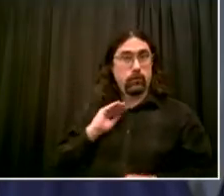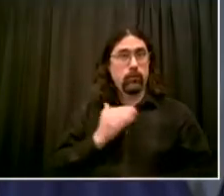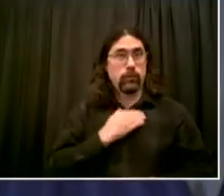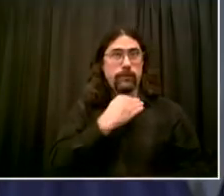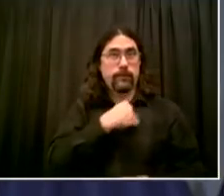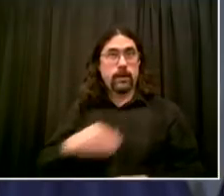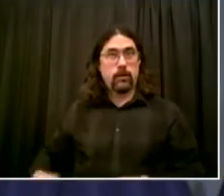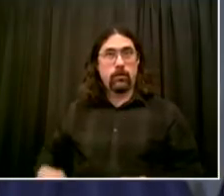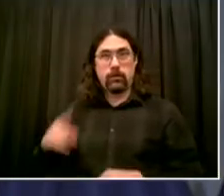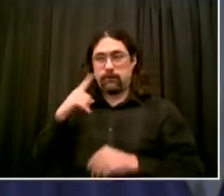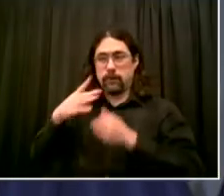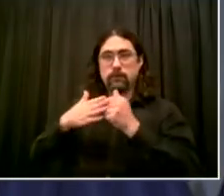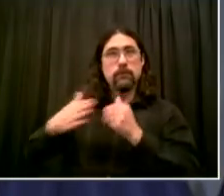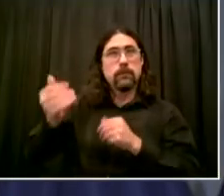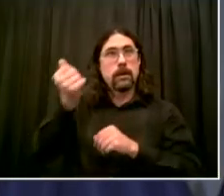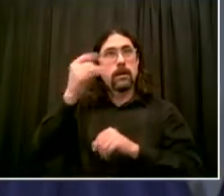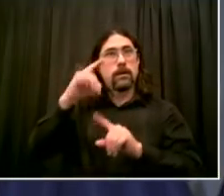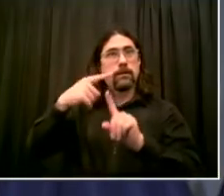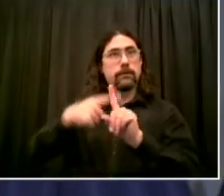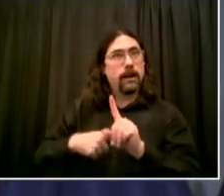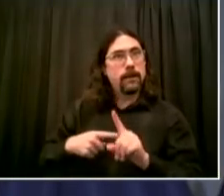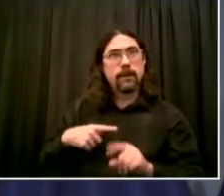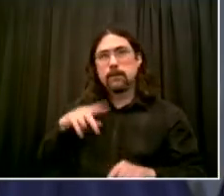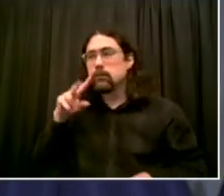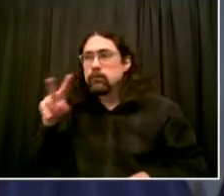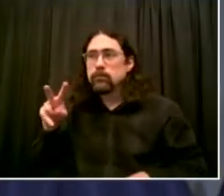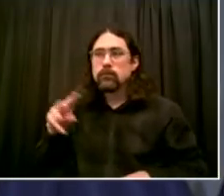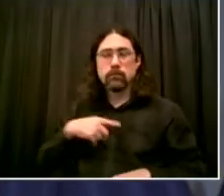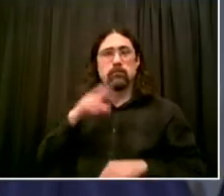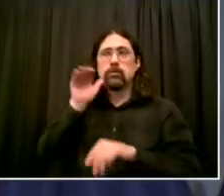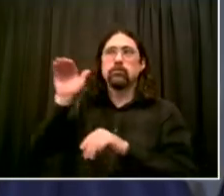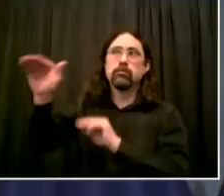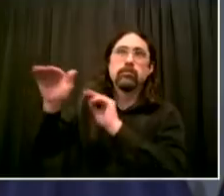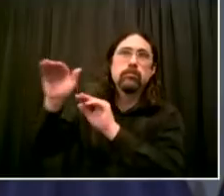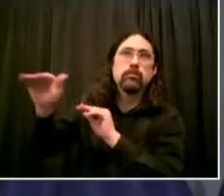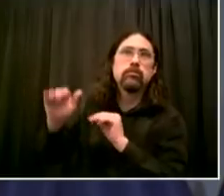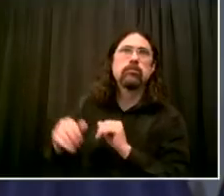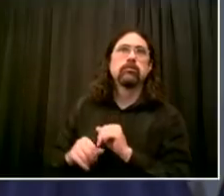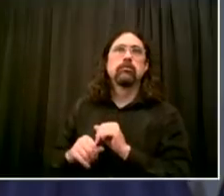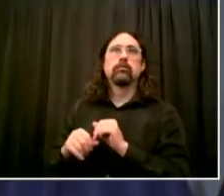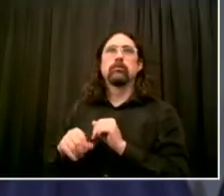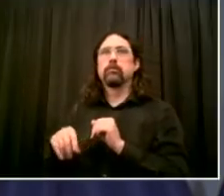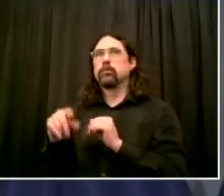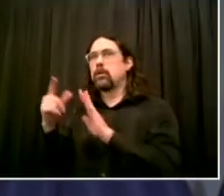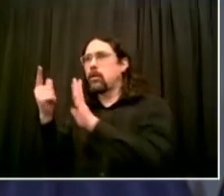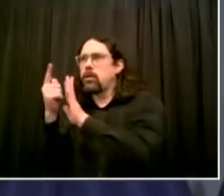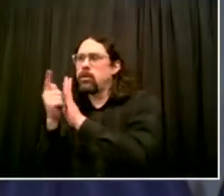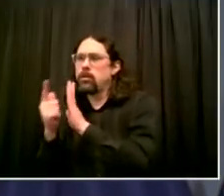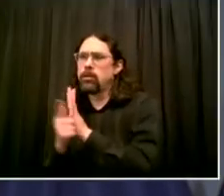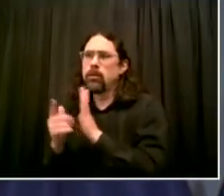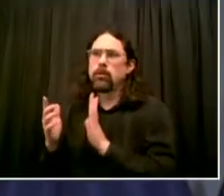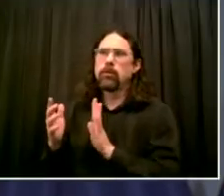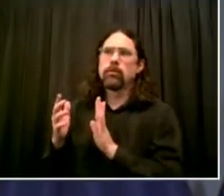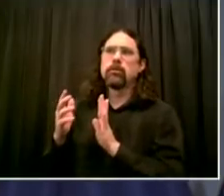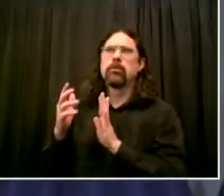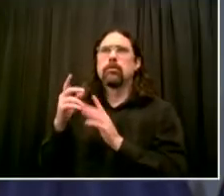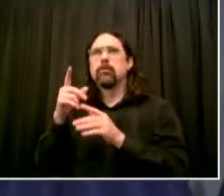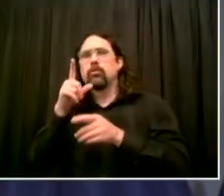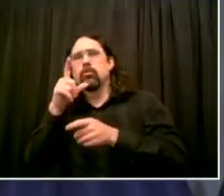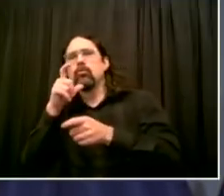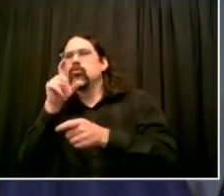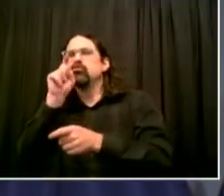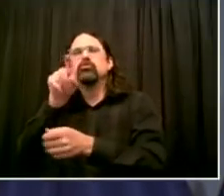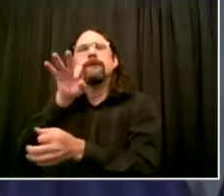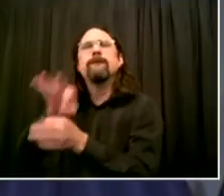in law enforcement, and it has to happen with elected officials. This is how we move forward. It's a pleasure and a privilege today to be here as a part of